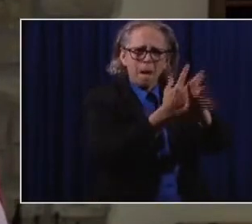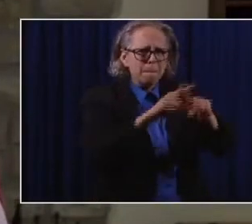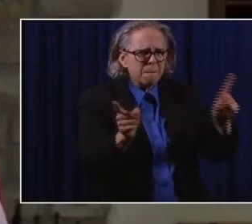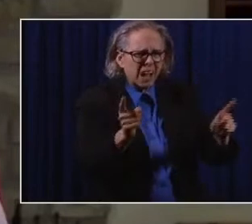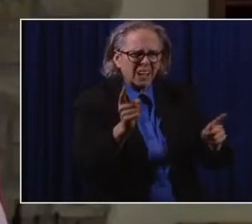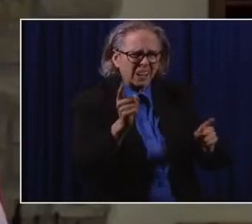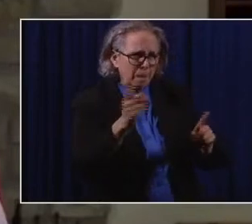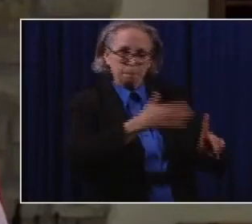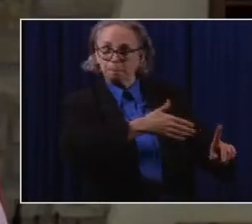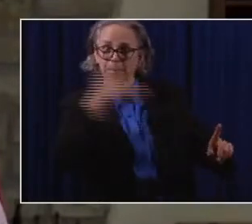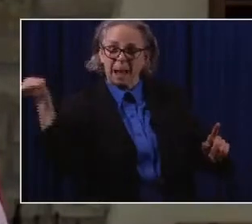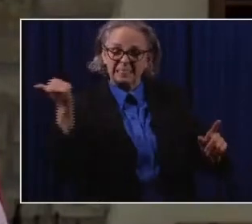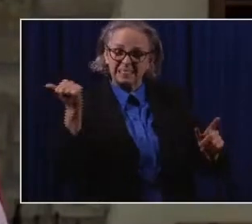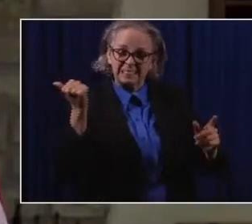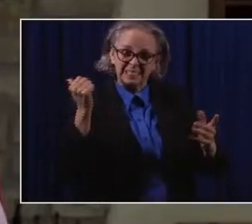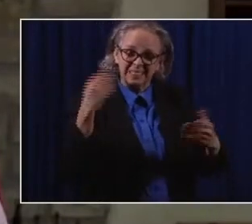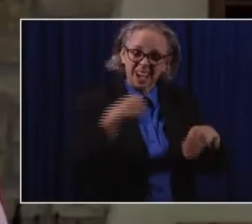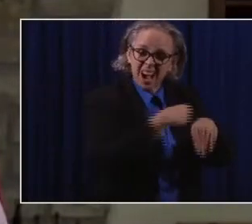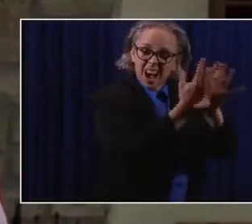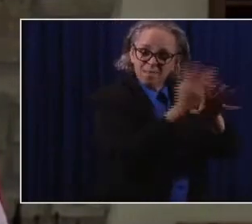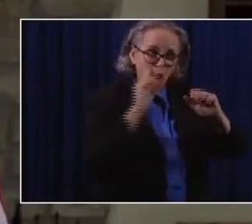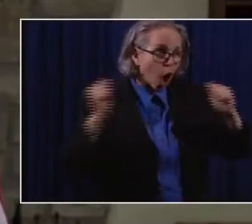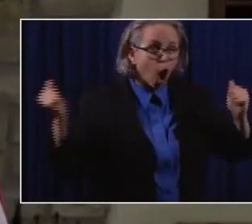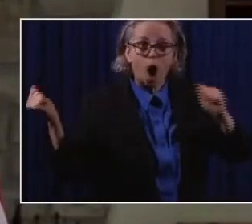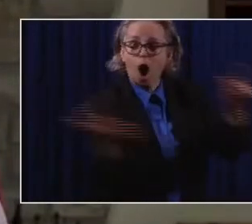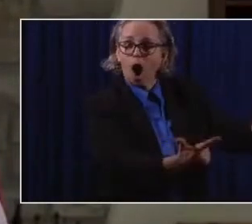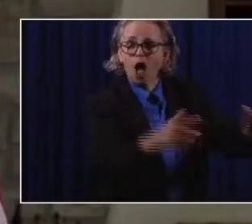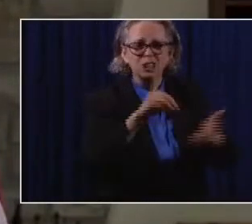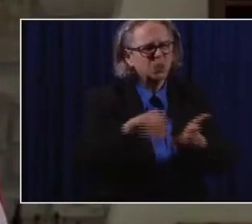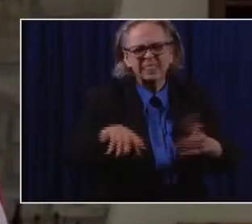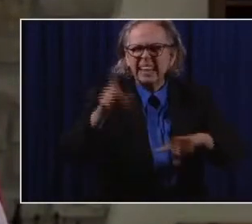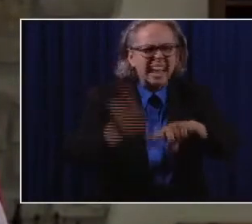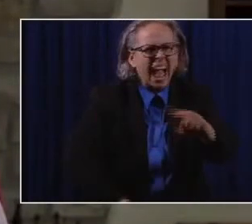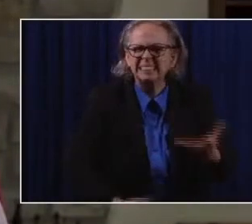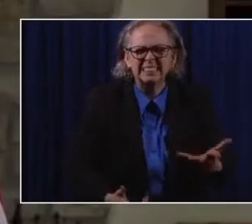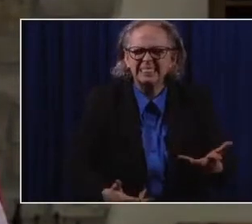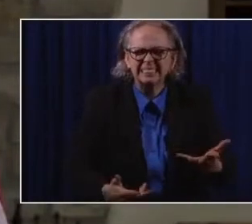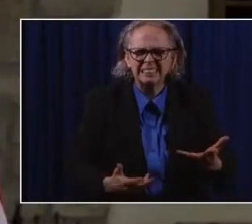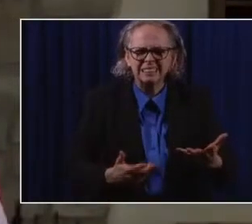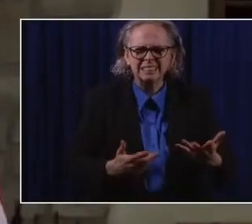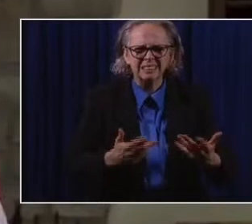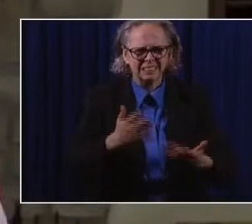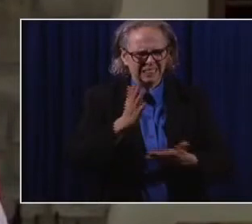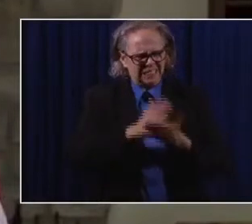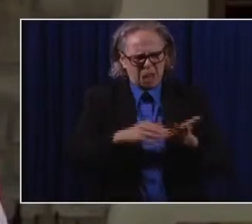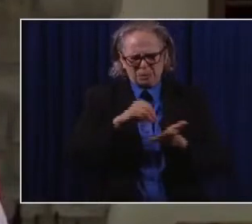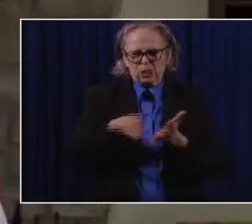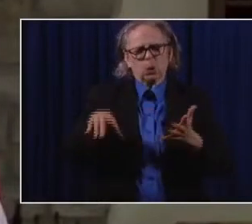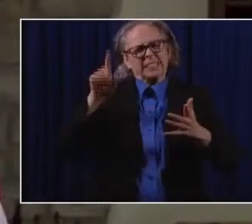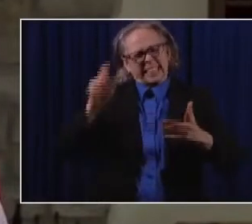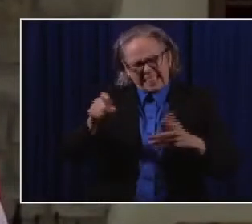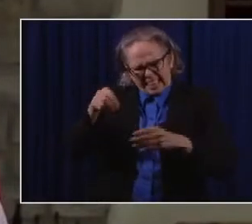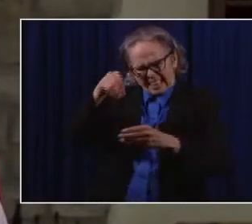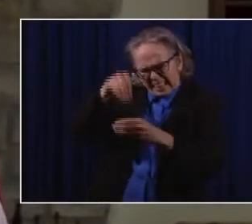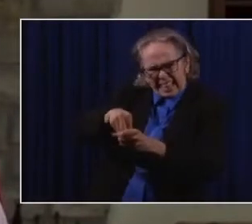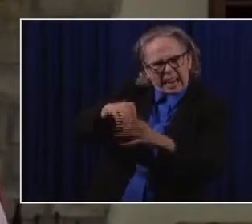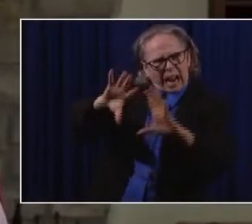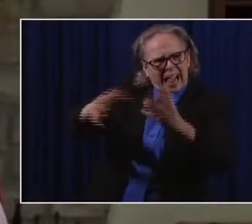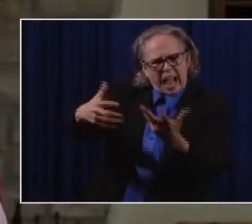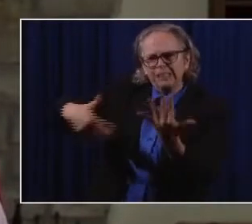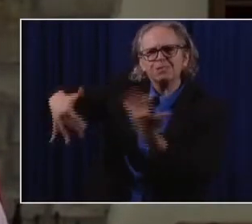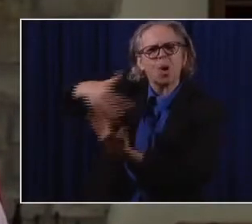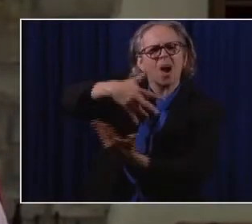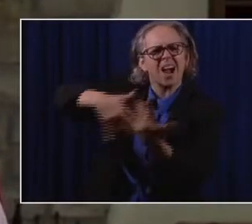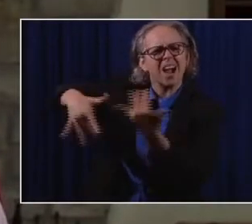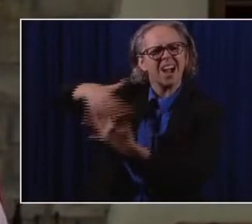of our poorest children who thrive in an in-person learning environment do great for a number of reasons. Maybe